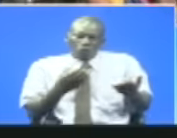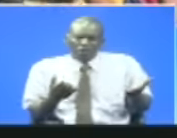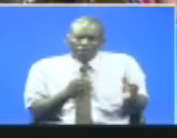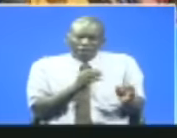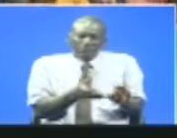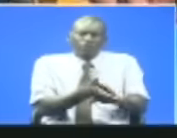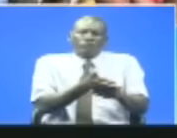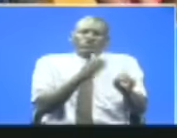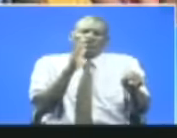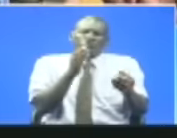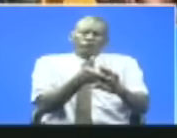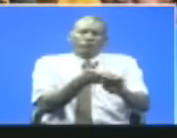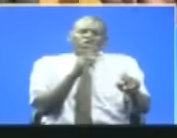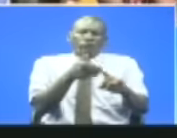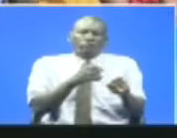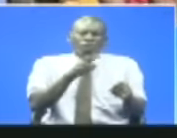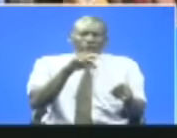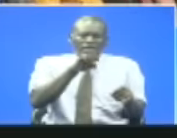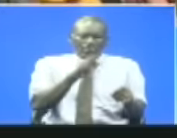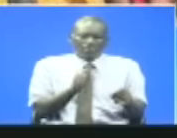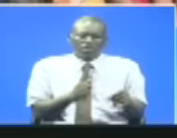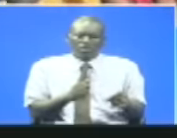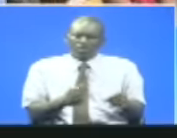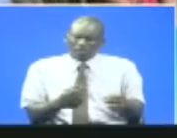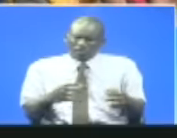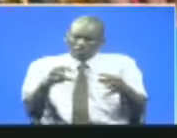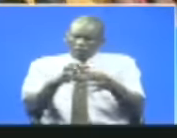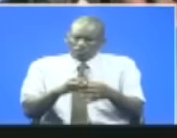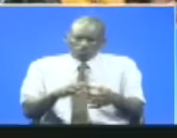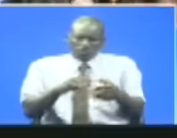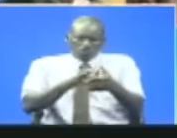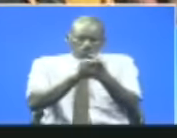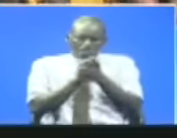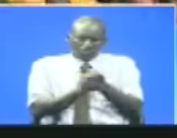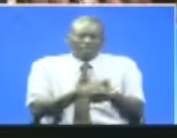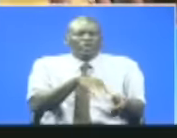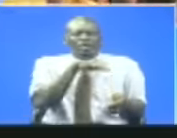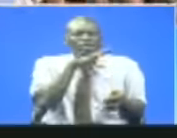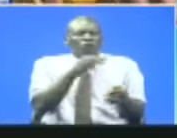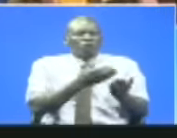Jubilee has been mooted. Yeah. Where will he go in Jubilee? Where will Raila go? These gentlemen are in